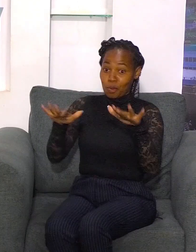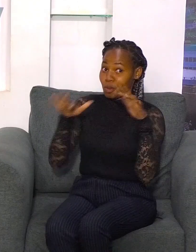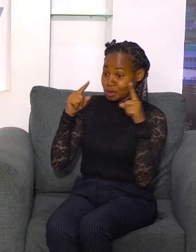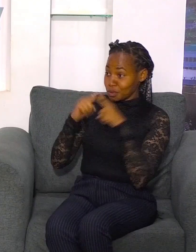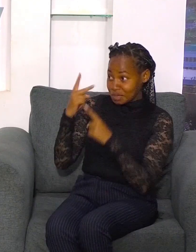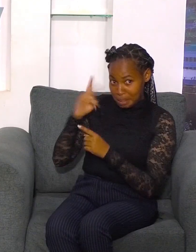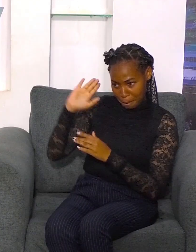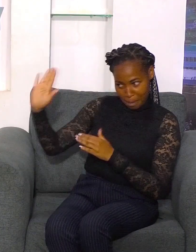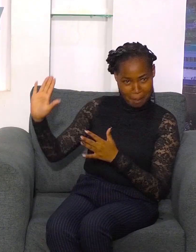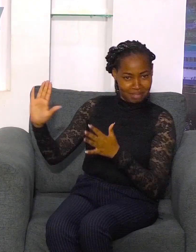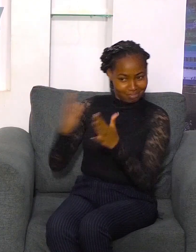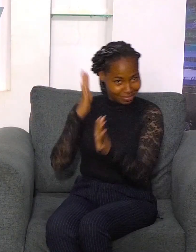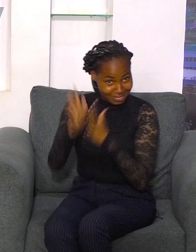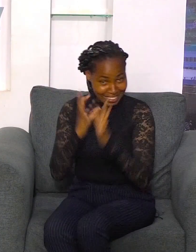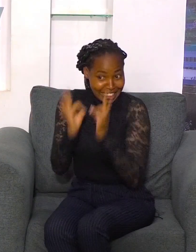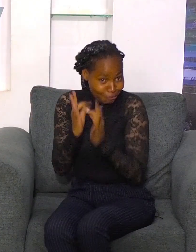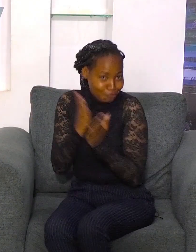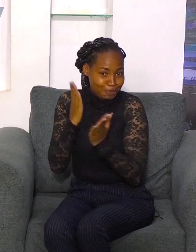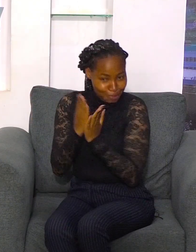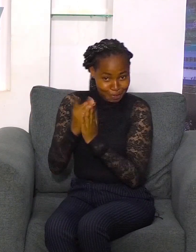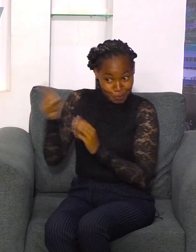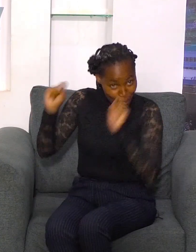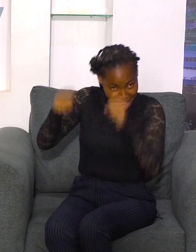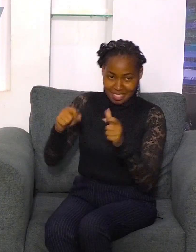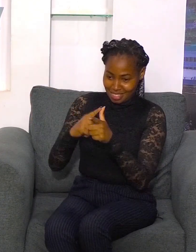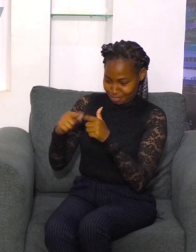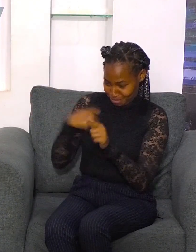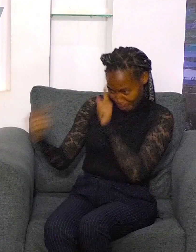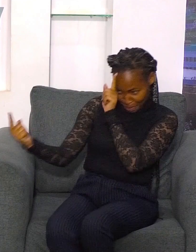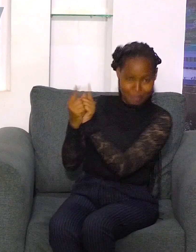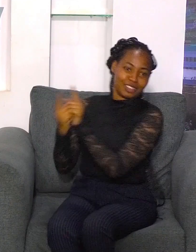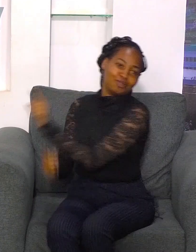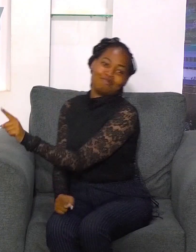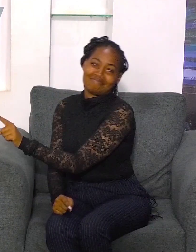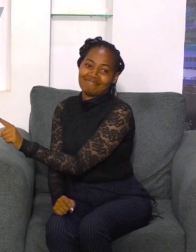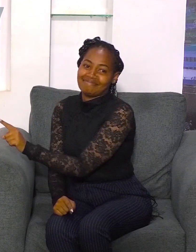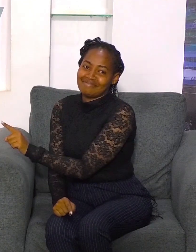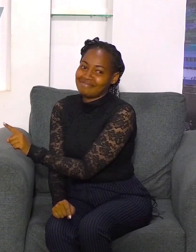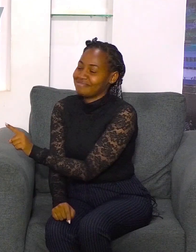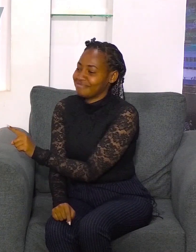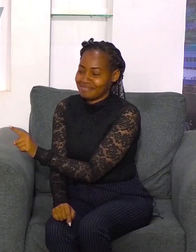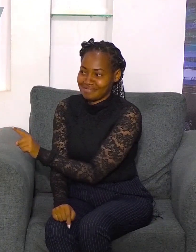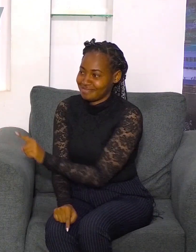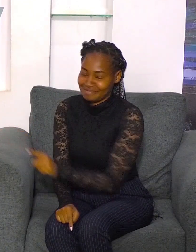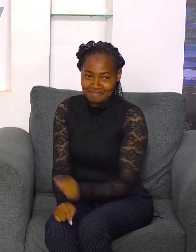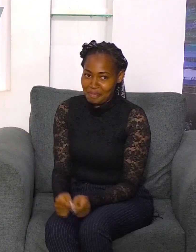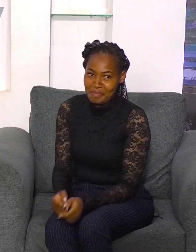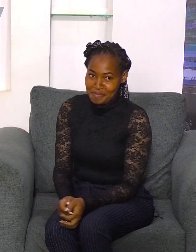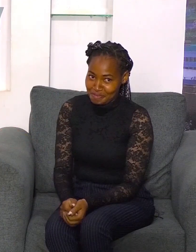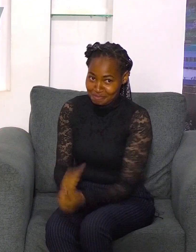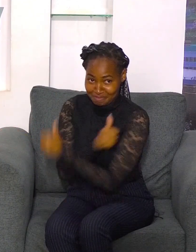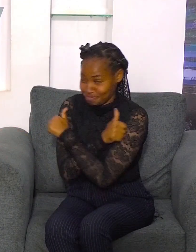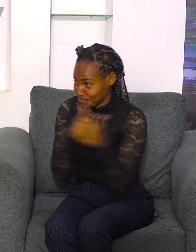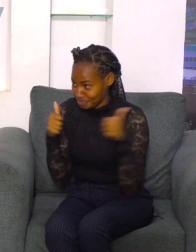cannot wait to, see you using sign language signing. And then when I meet you one day, I'm sure we'll communicate in sign language. That's